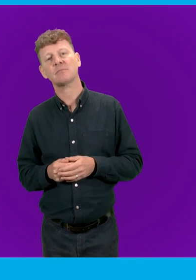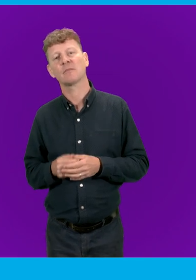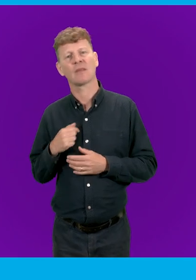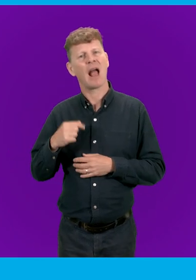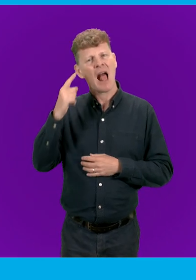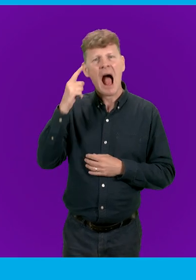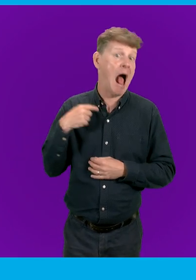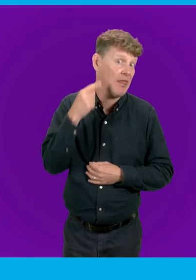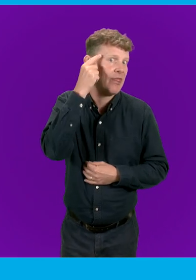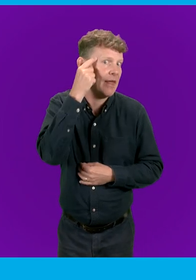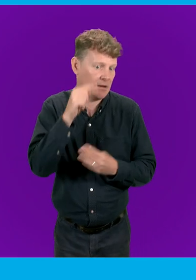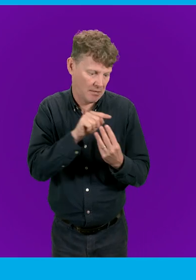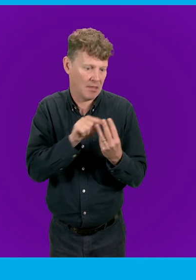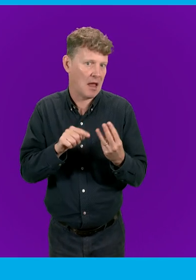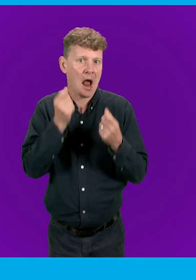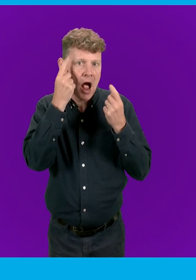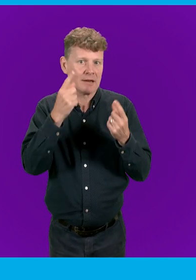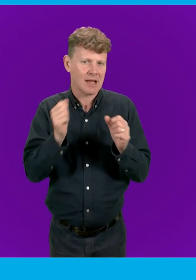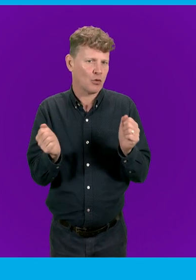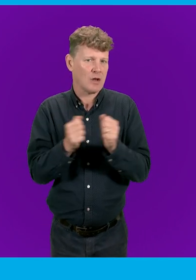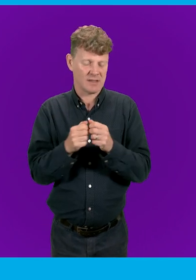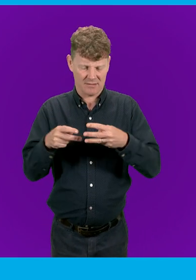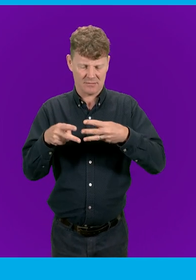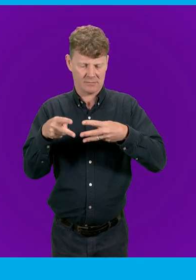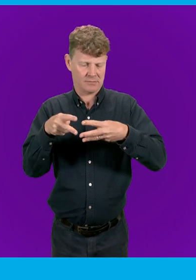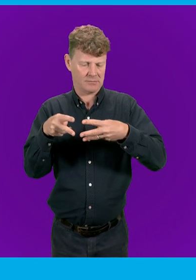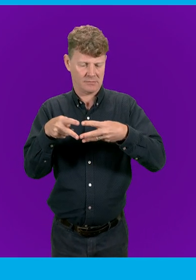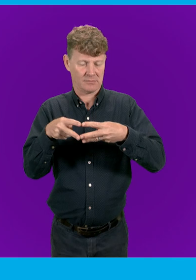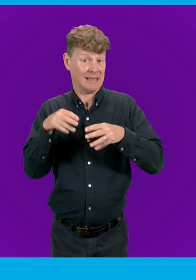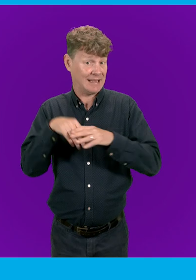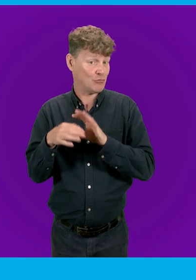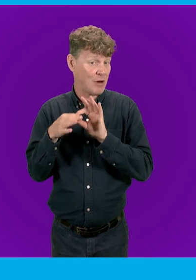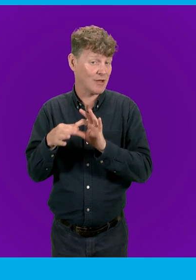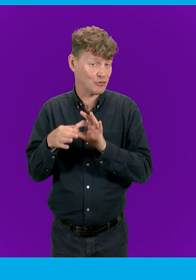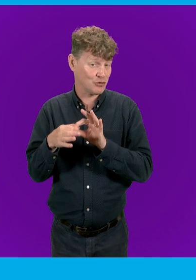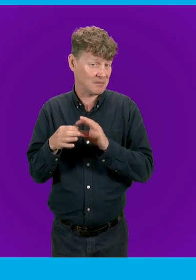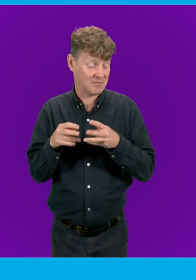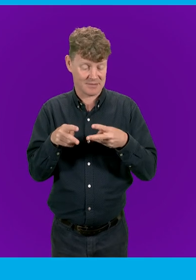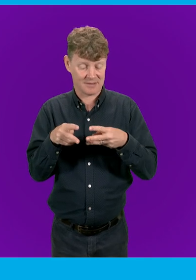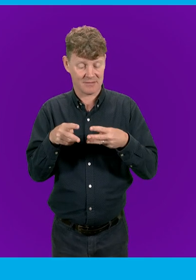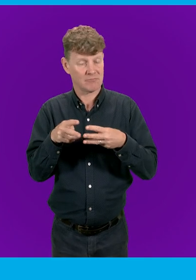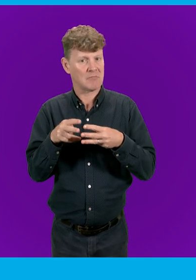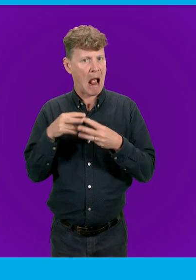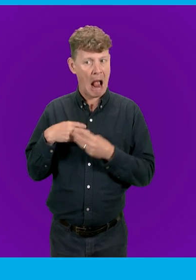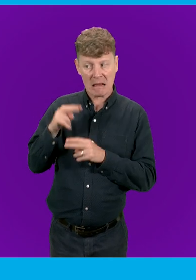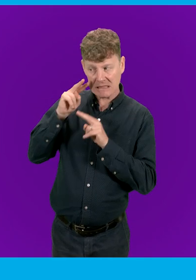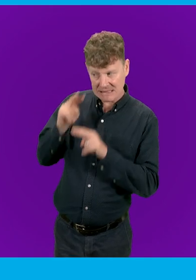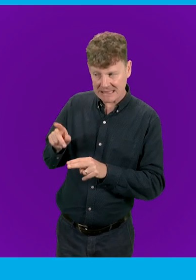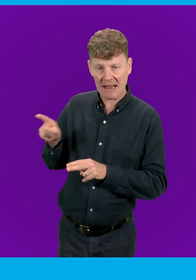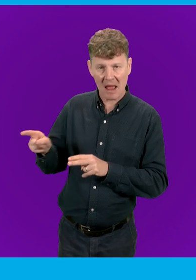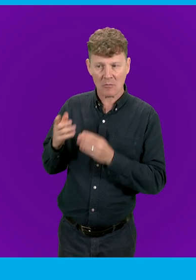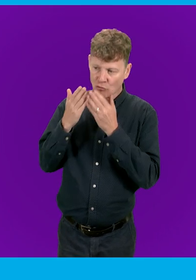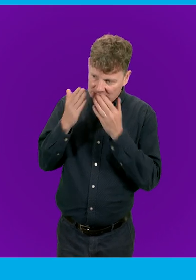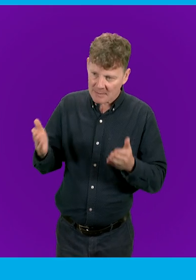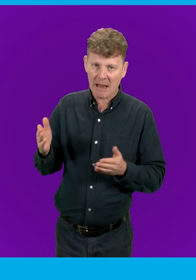all have a good understanding of consent. And the older two are now in relationships, and I see them being respectful, and